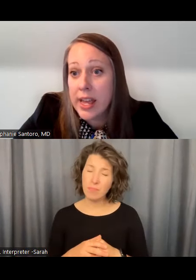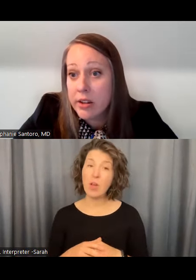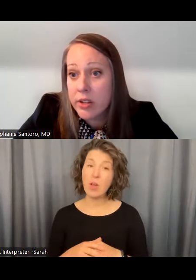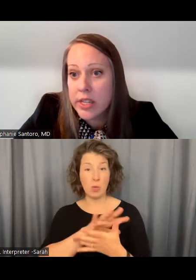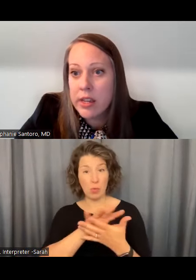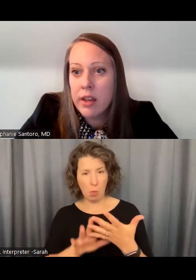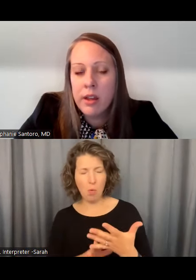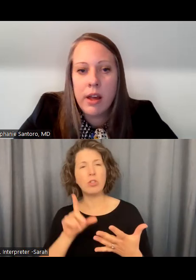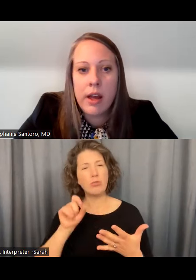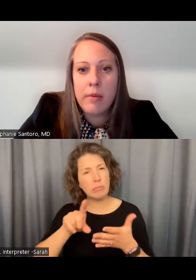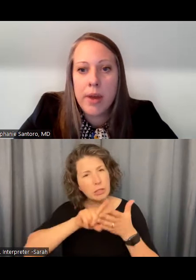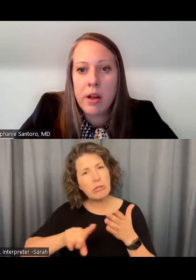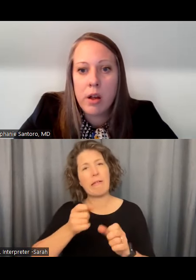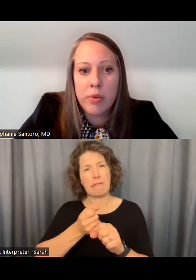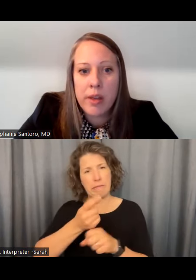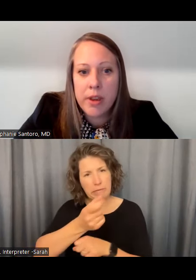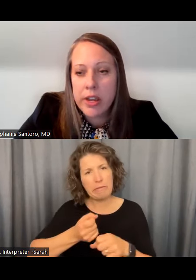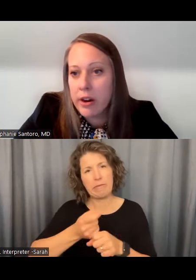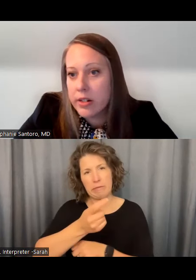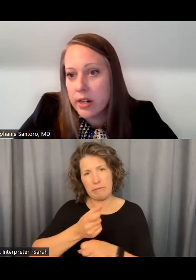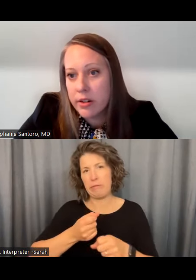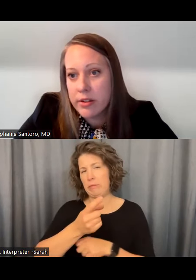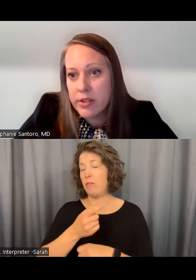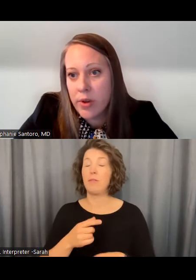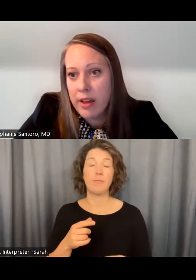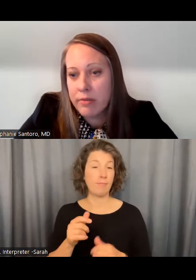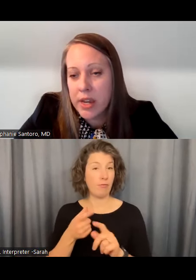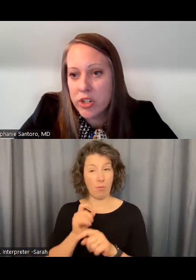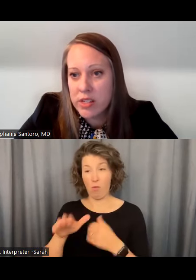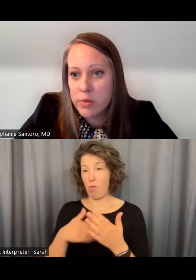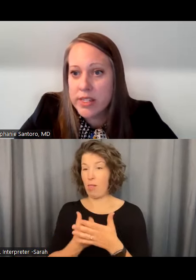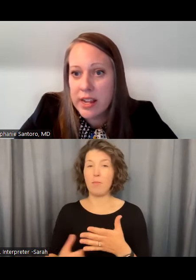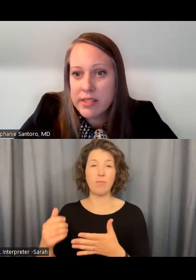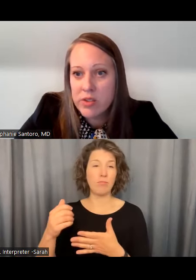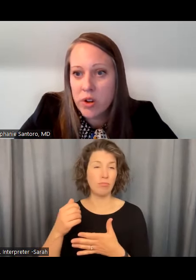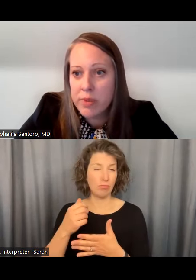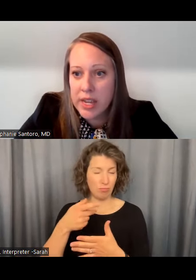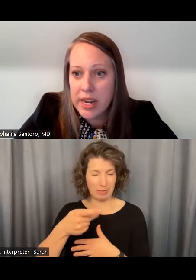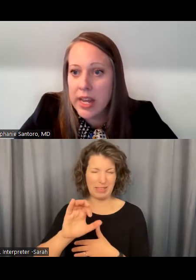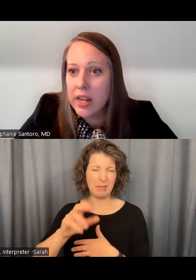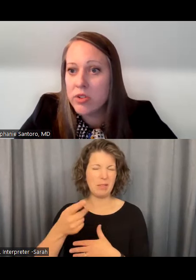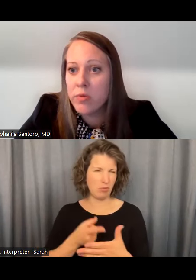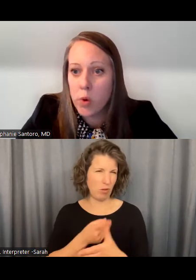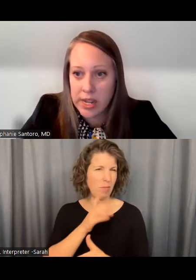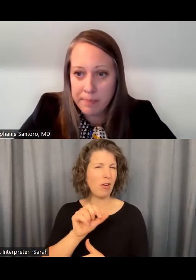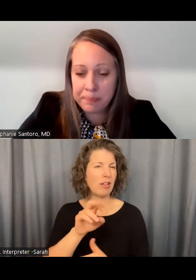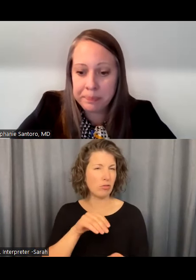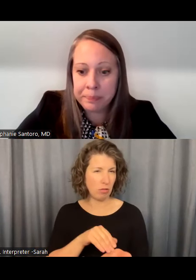at annually by all primary care doctors who have patients with Down syndrome beginning